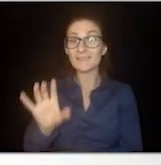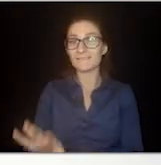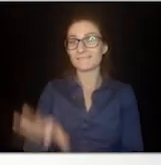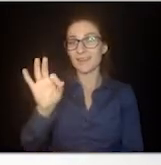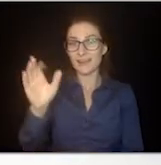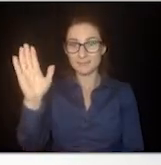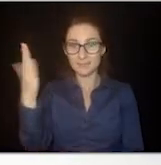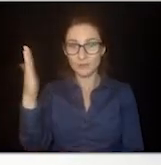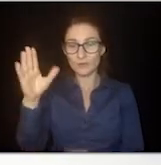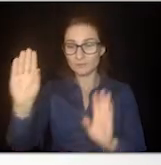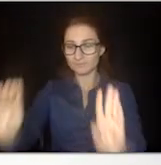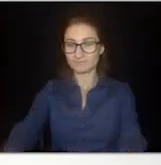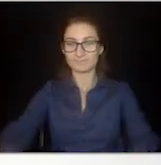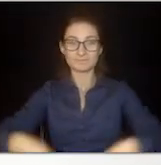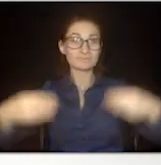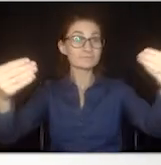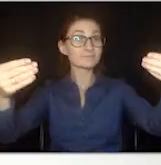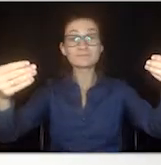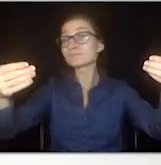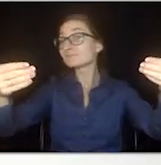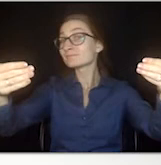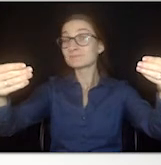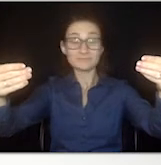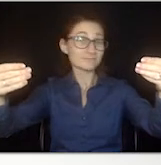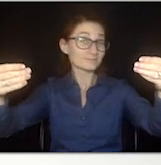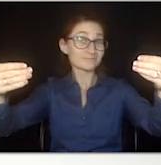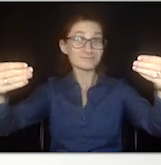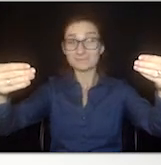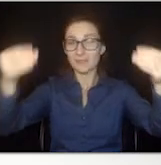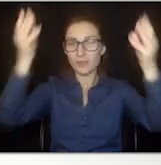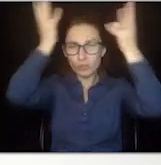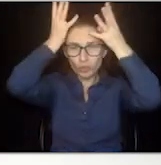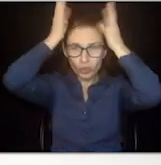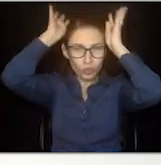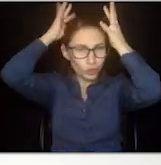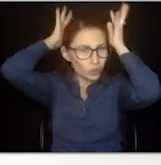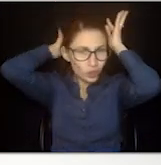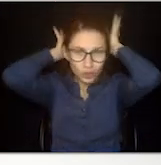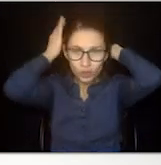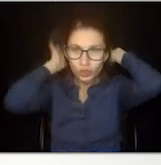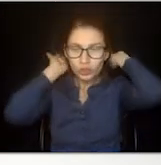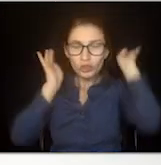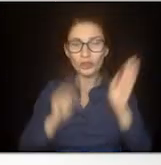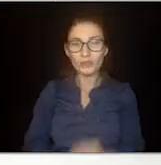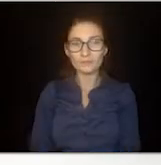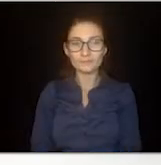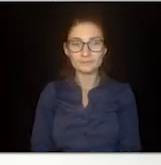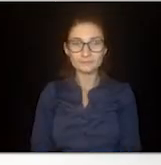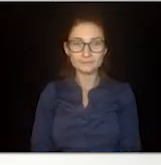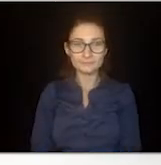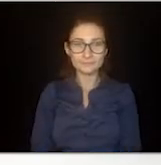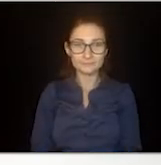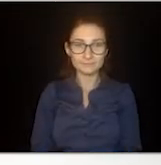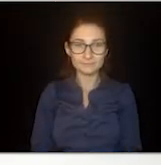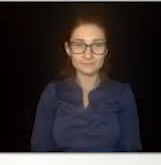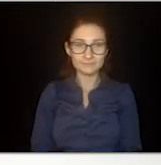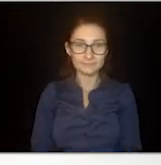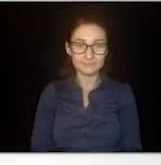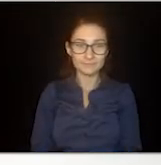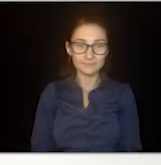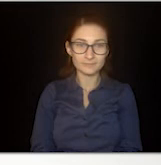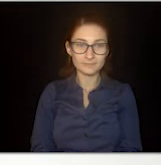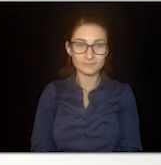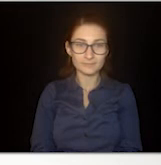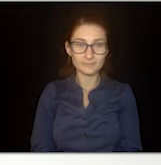Freddie pulls the mirror from the box independently and looks at his wild hair. And see how much smaller the mirror